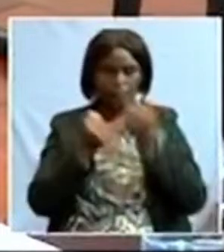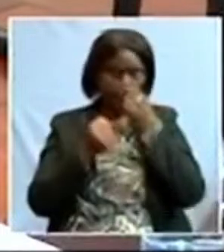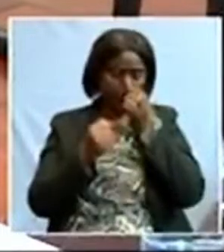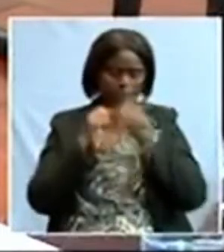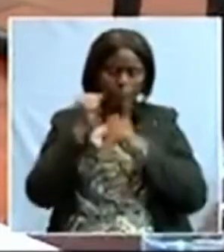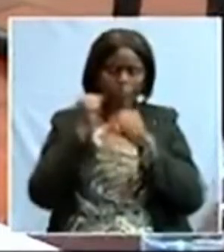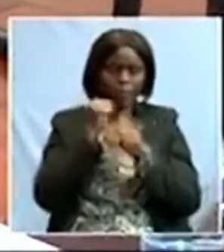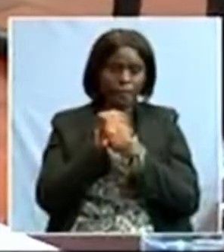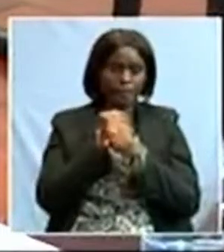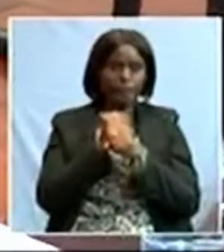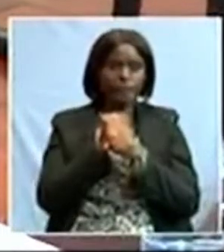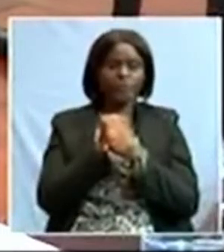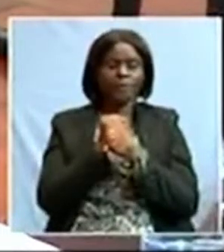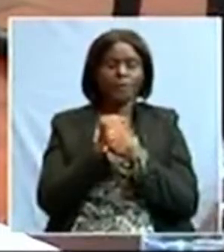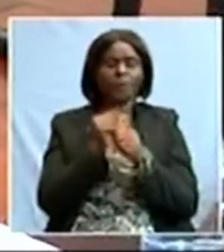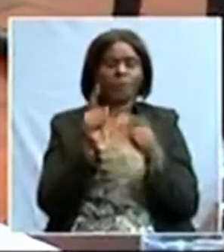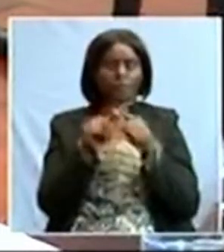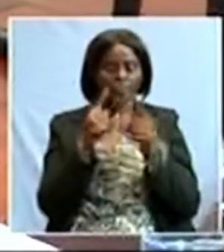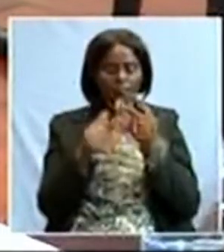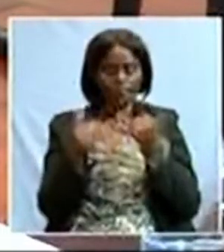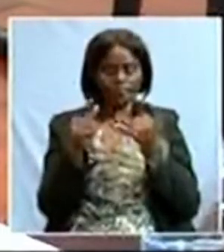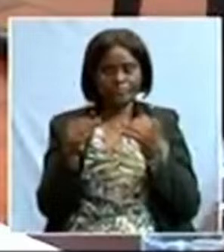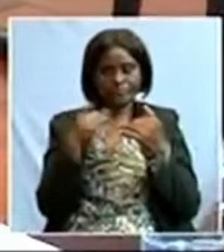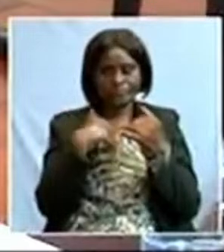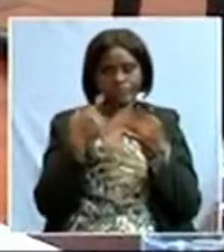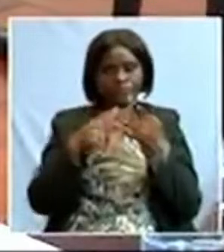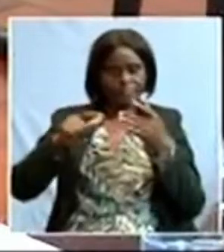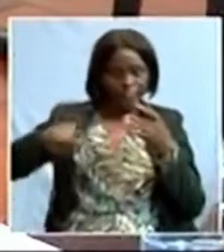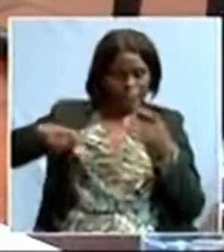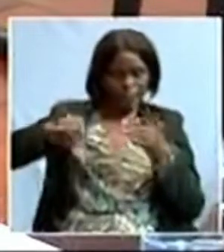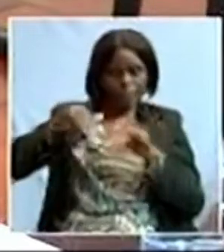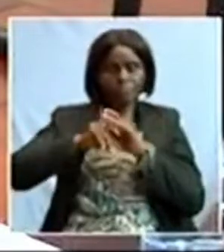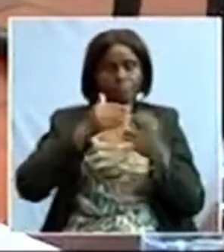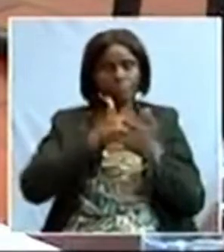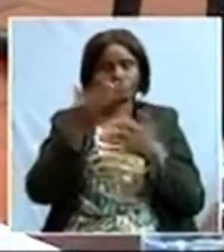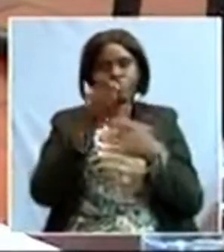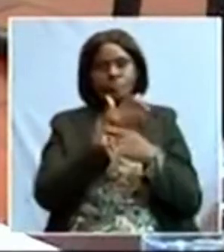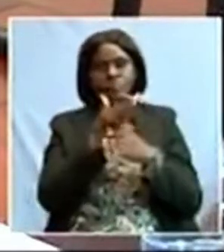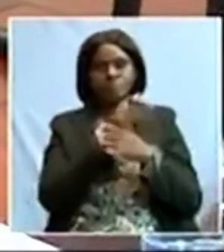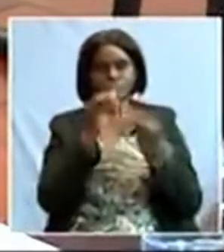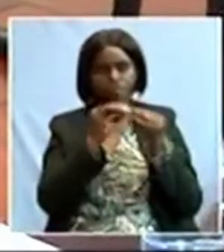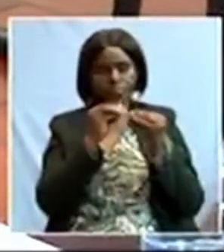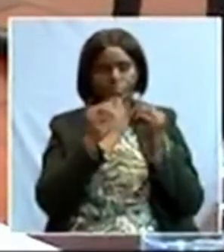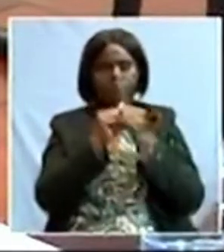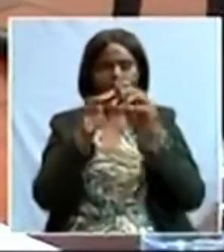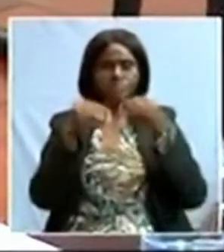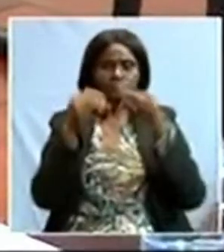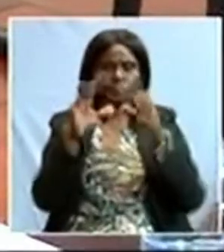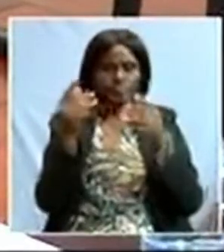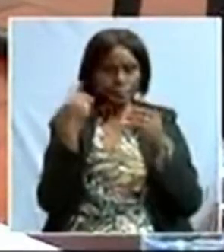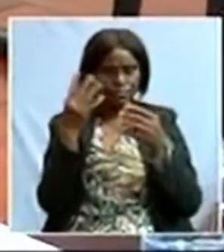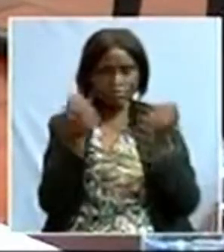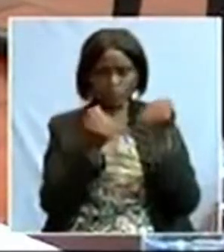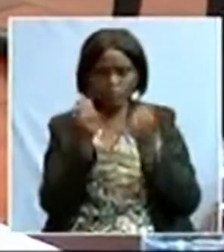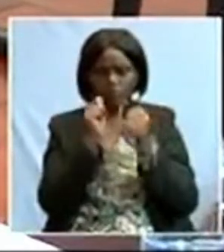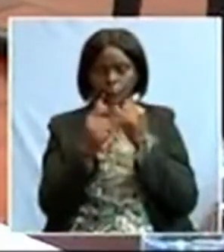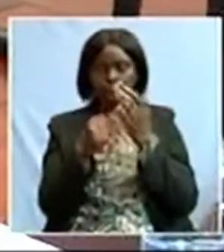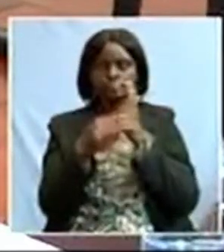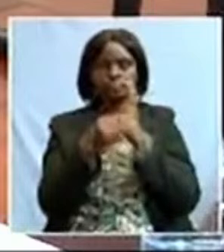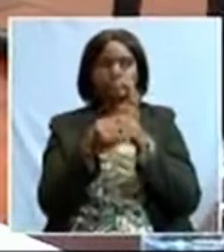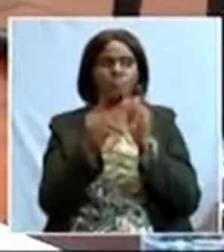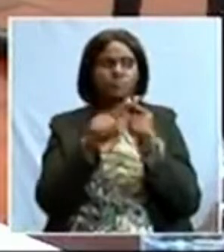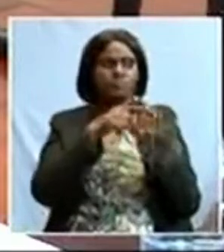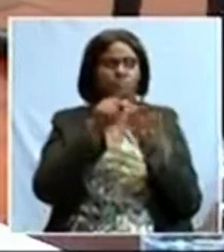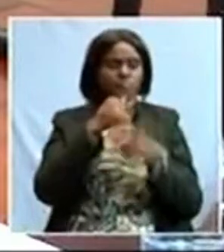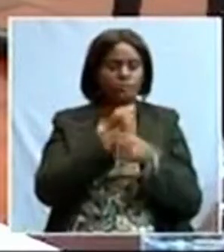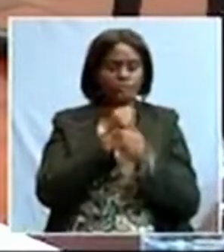year. However, there was delay in the purchase transaction with the supplier of the vehicles, which led to payments